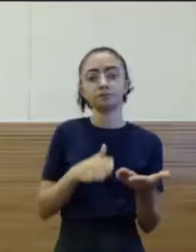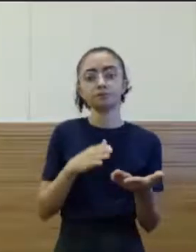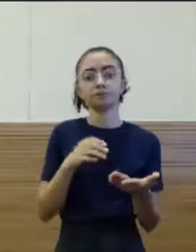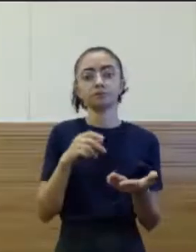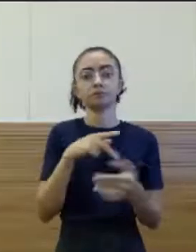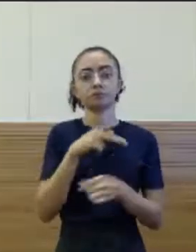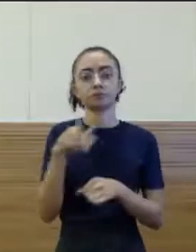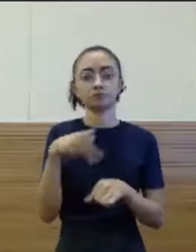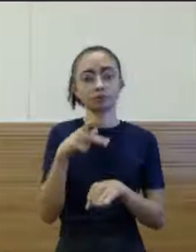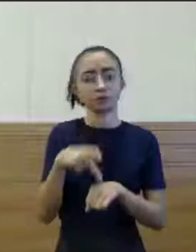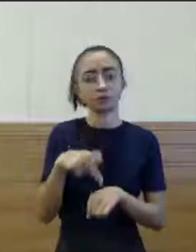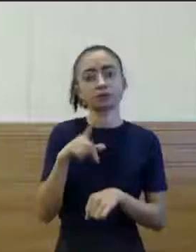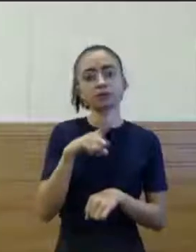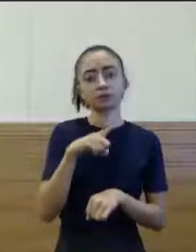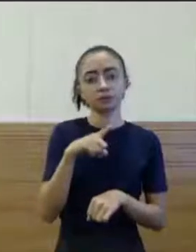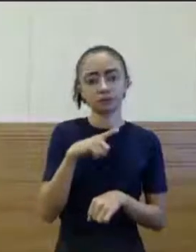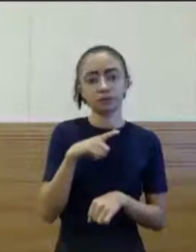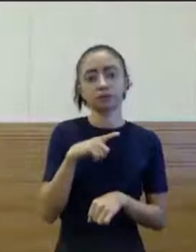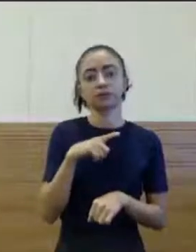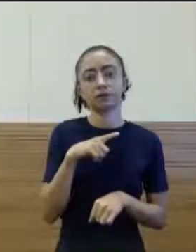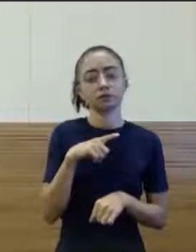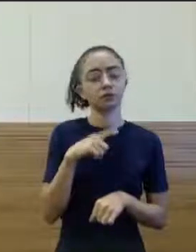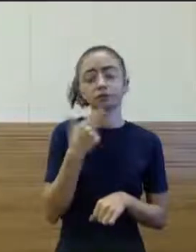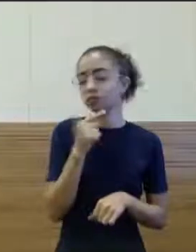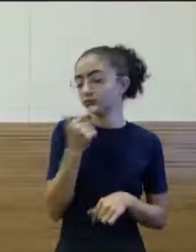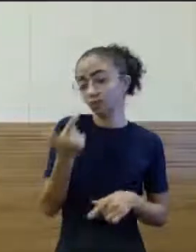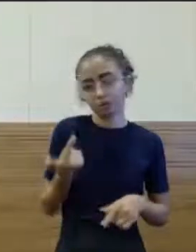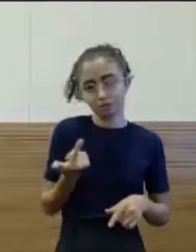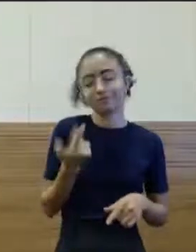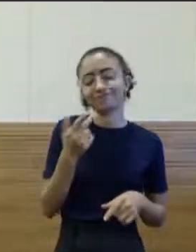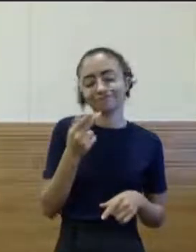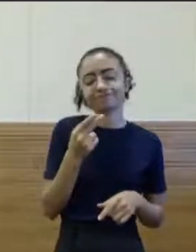food insecurity. And